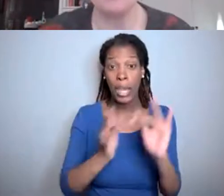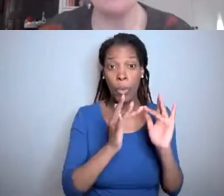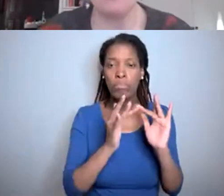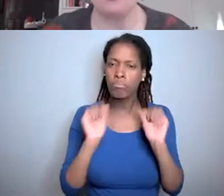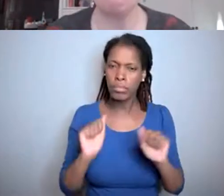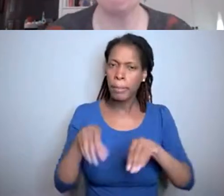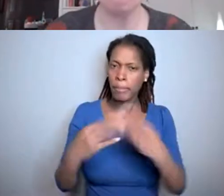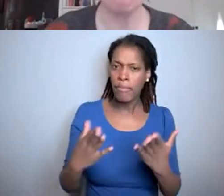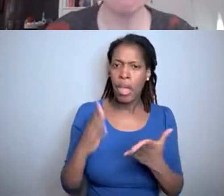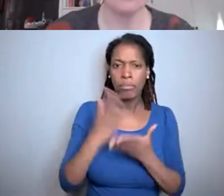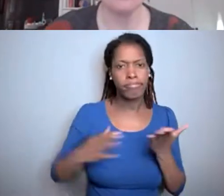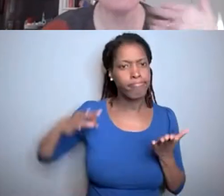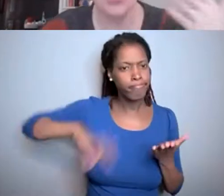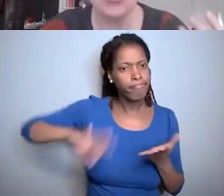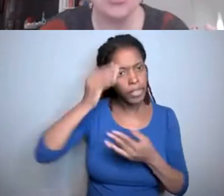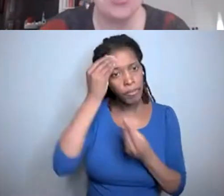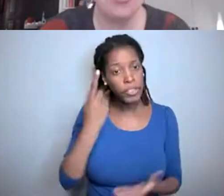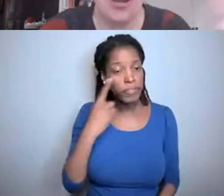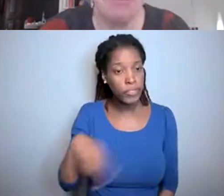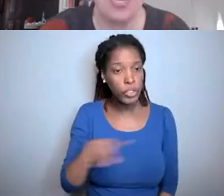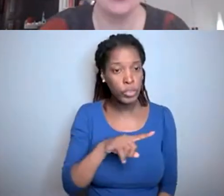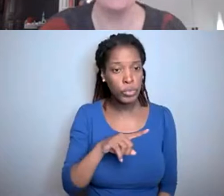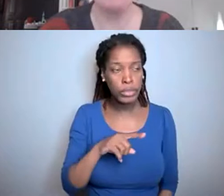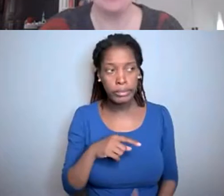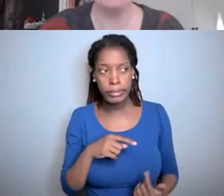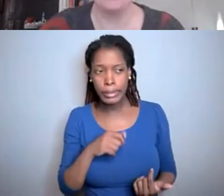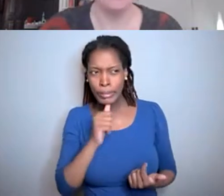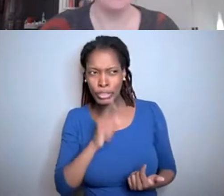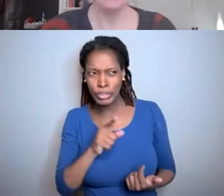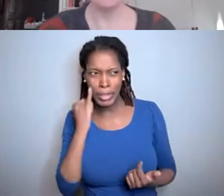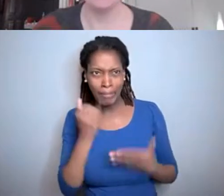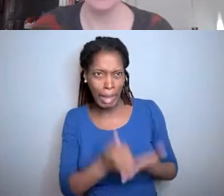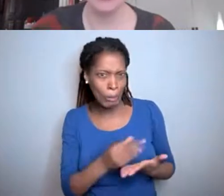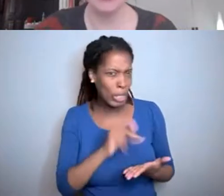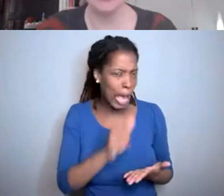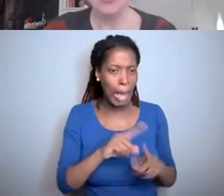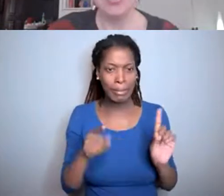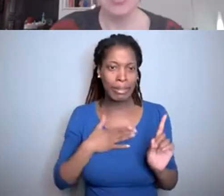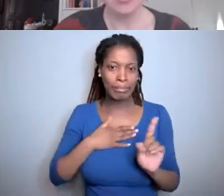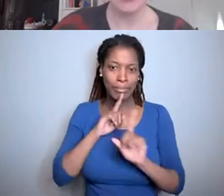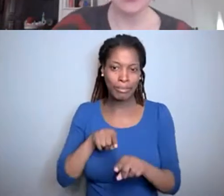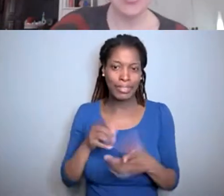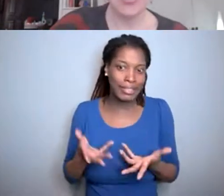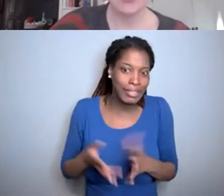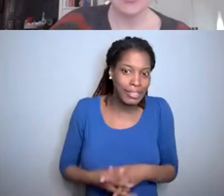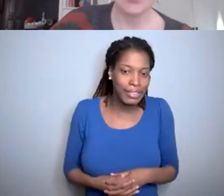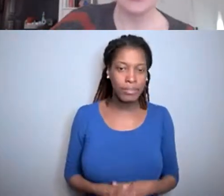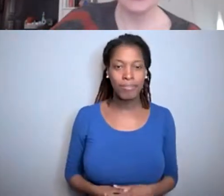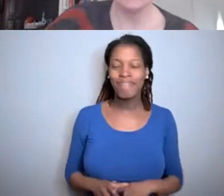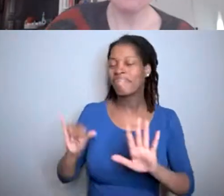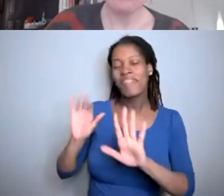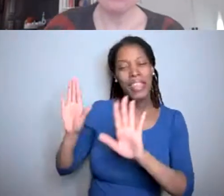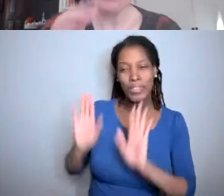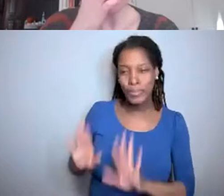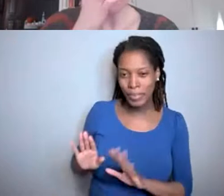information for you i don't know if that's helpful or not but that's where my mind went that's great yes i think so thank you krista